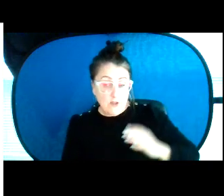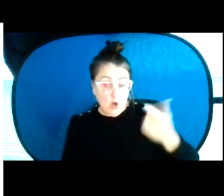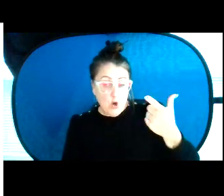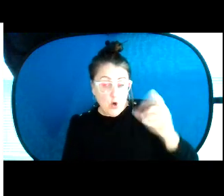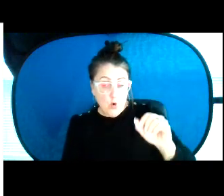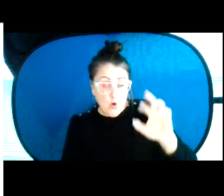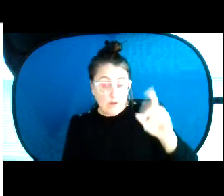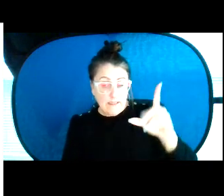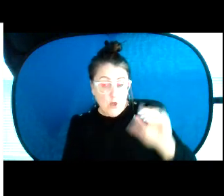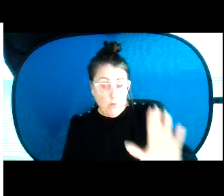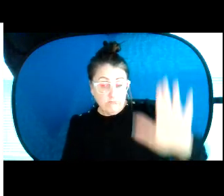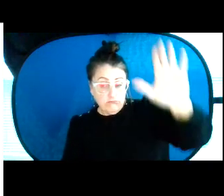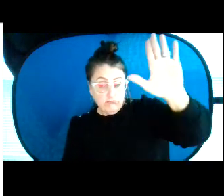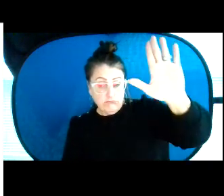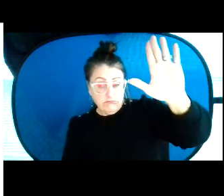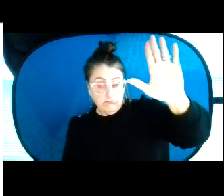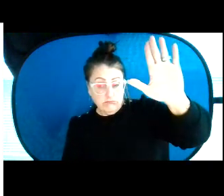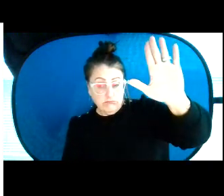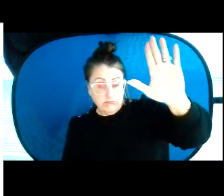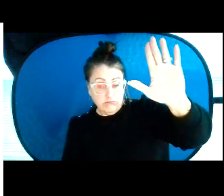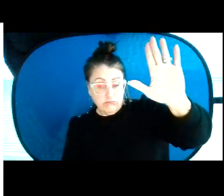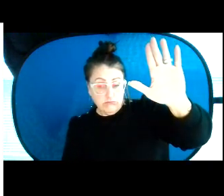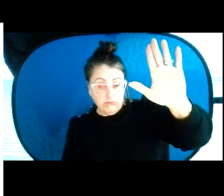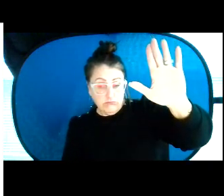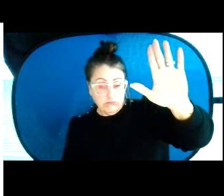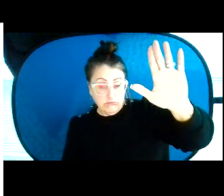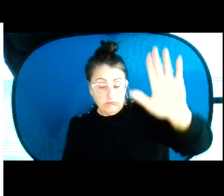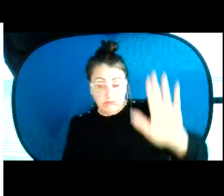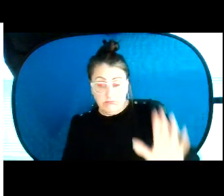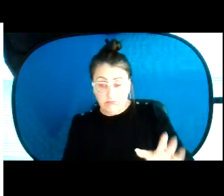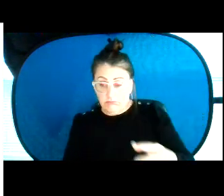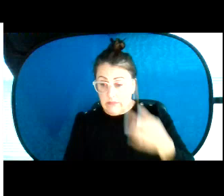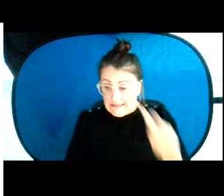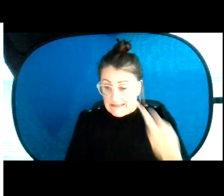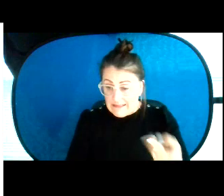mic. Was that a?